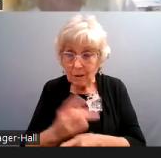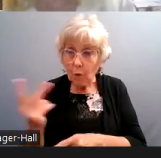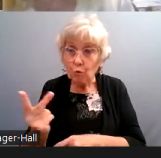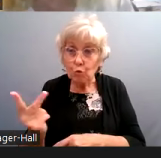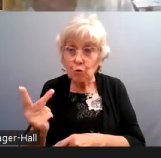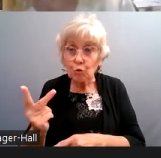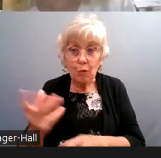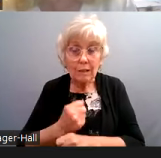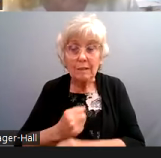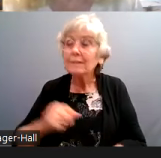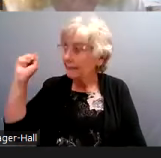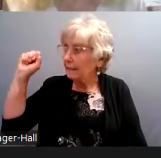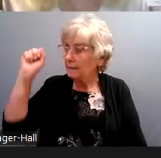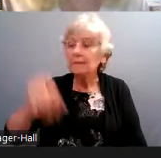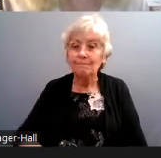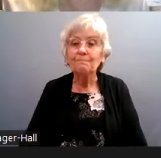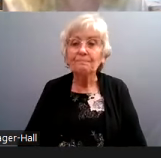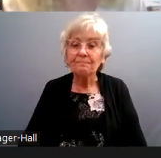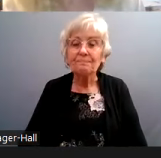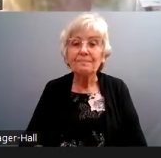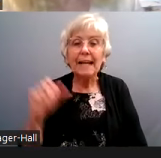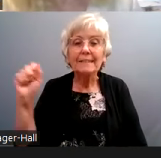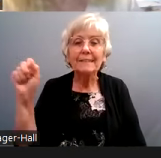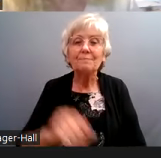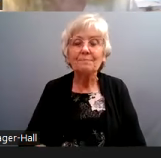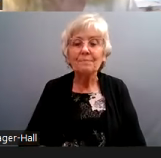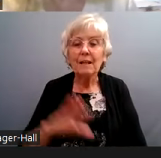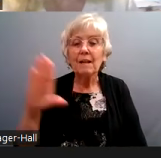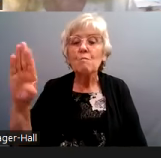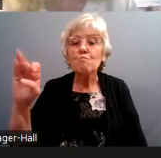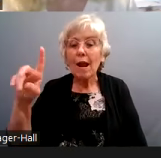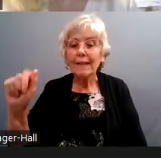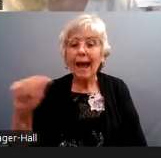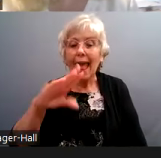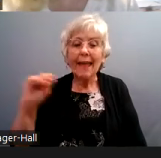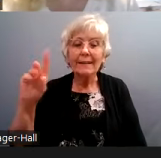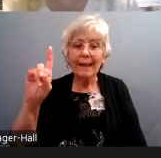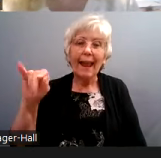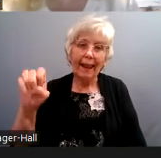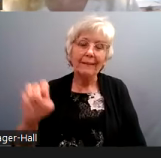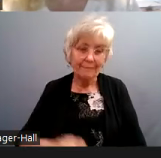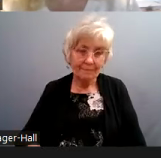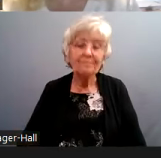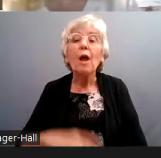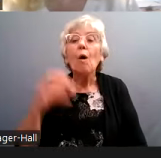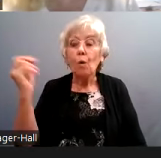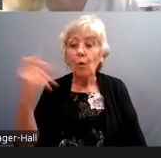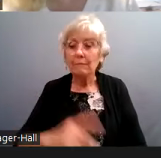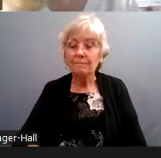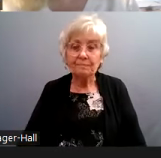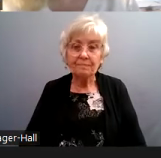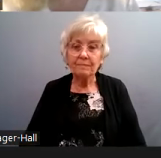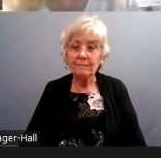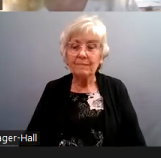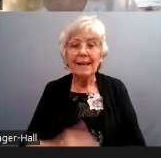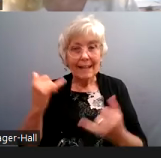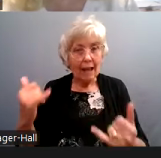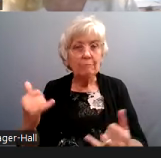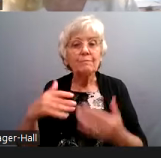I don't know. Yeah, I think so. Yeah, Brenda and Diane. All right. Okay, so let's carry